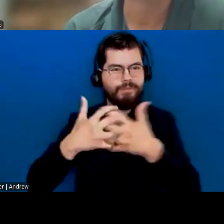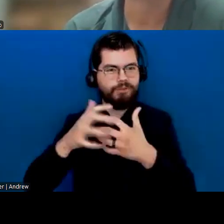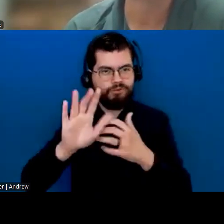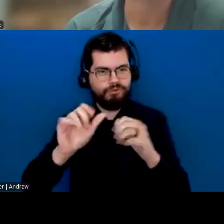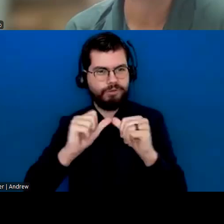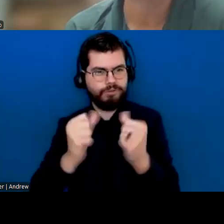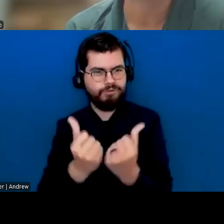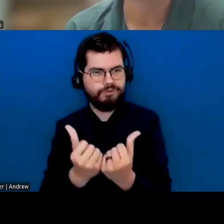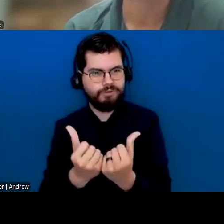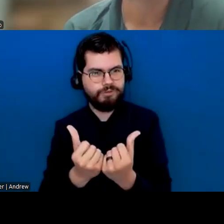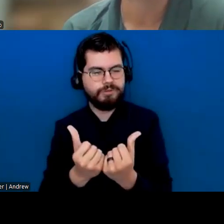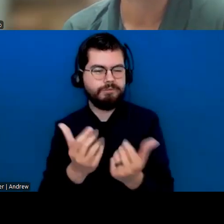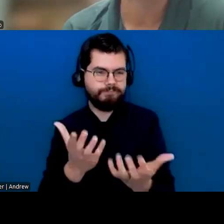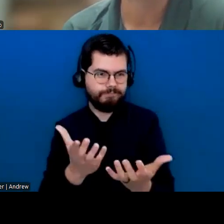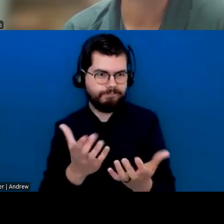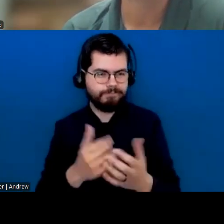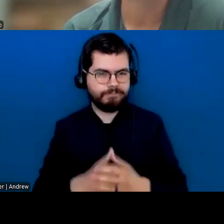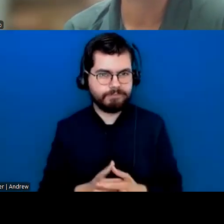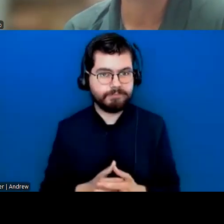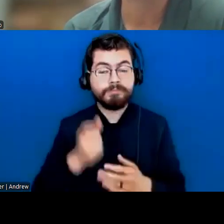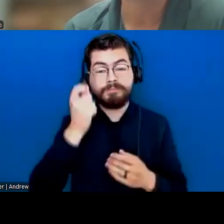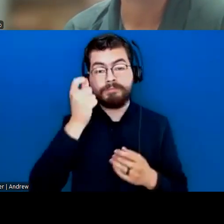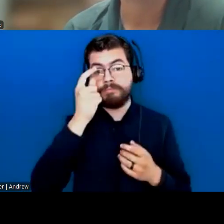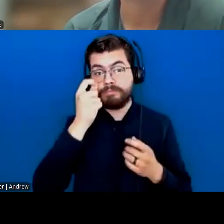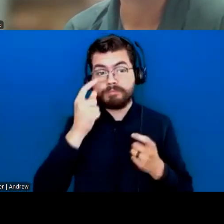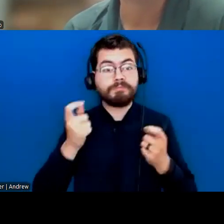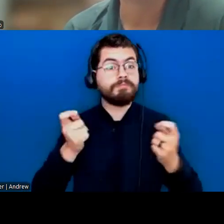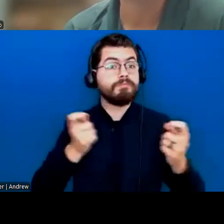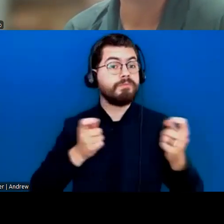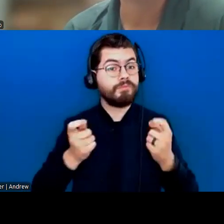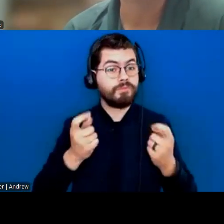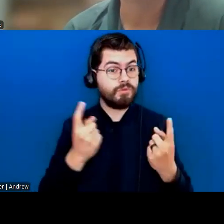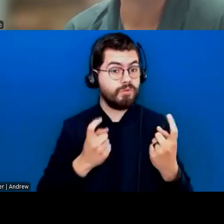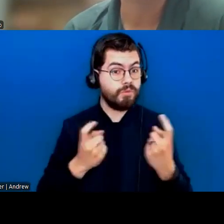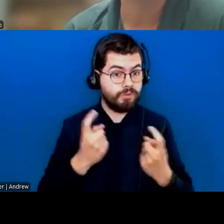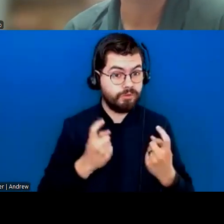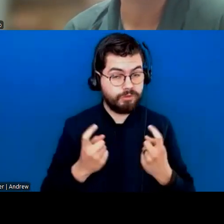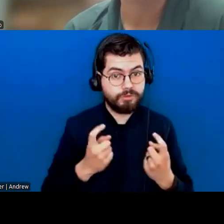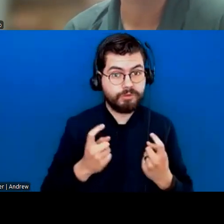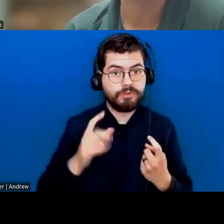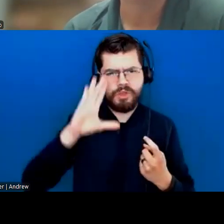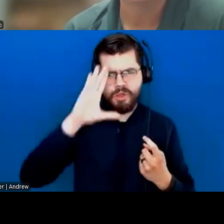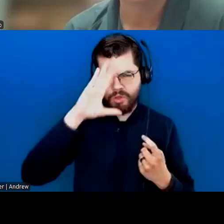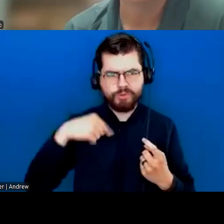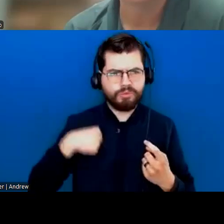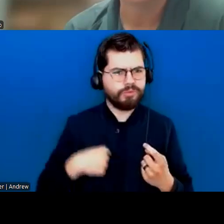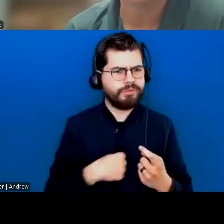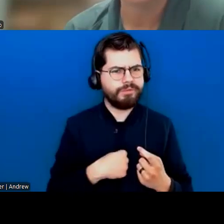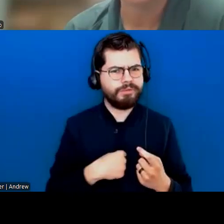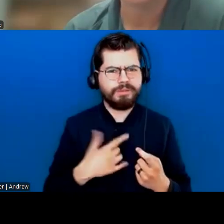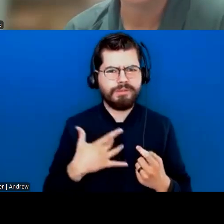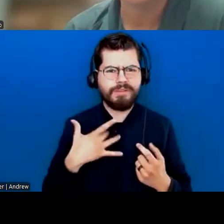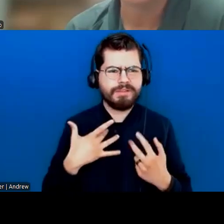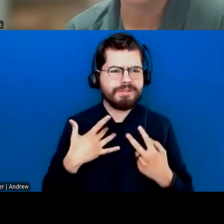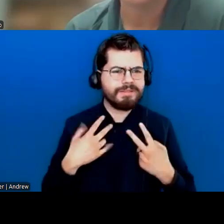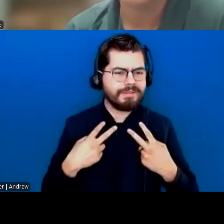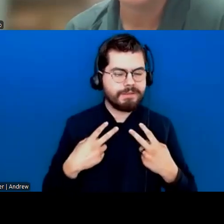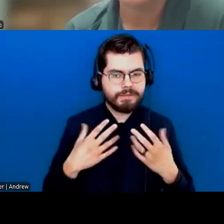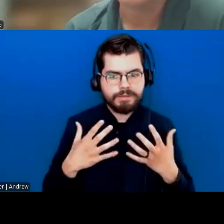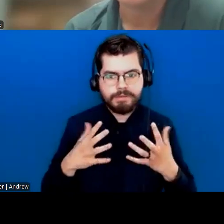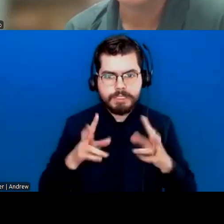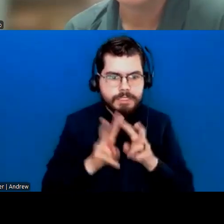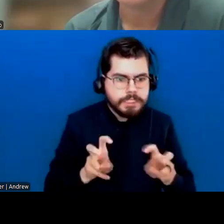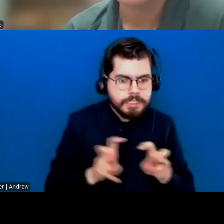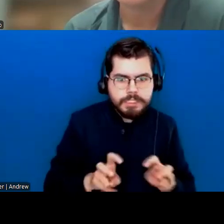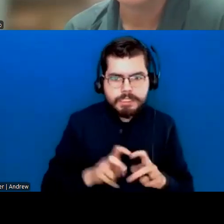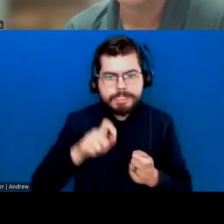we move forward with these management questions, because we get stuck in rabbit trails and nitty gritty and details